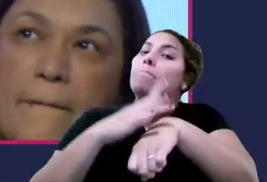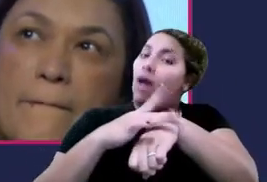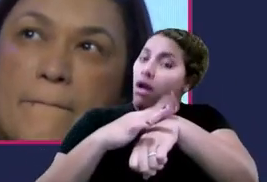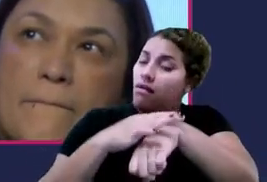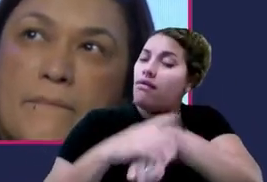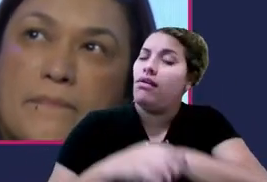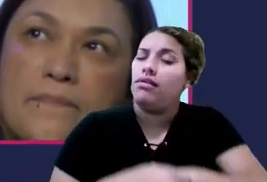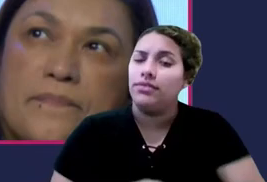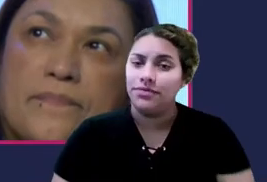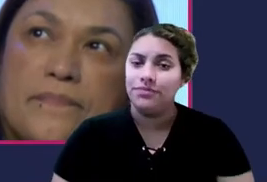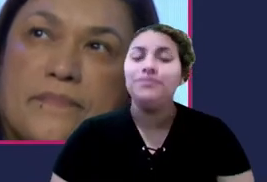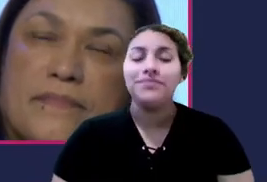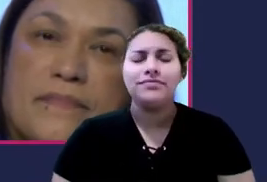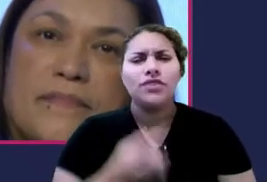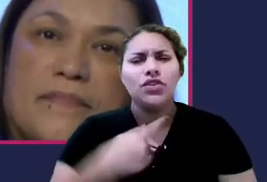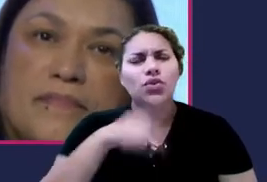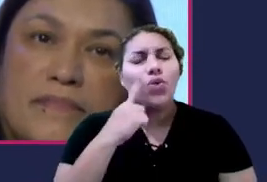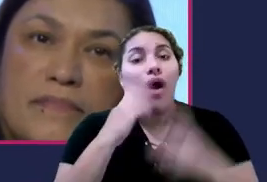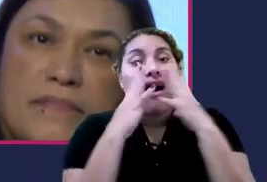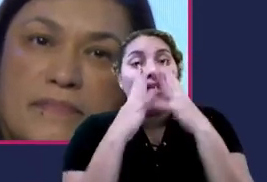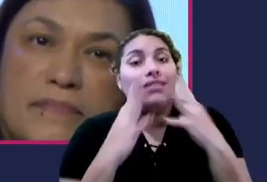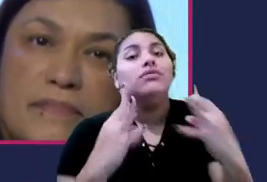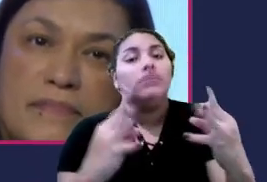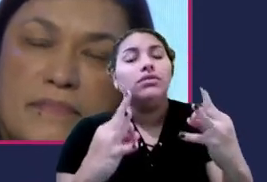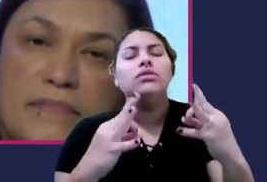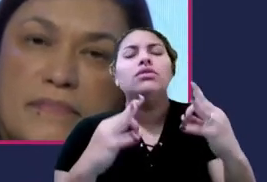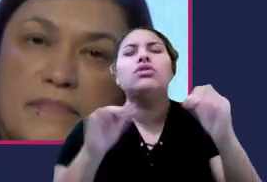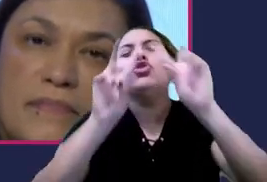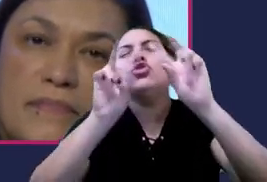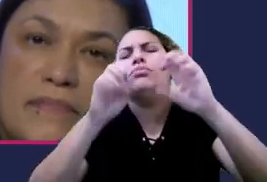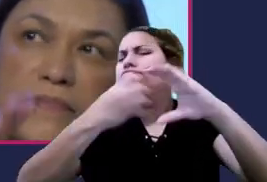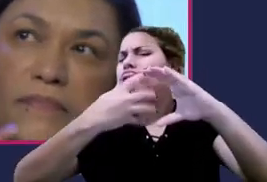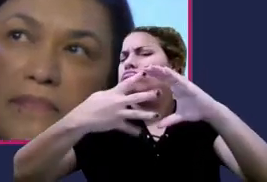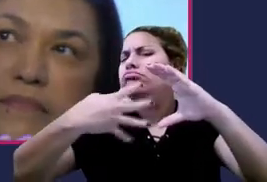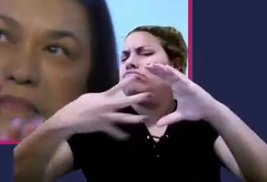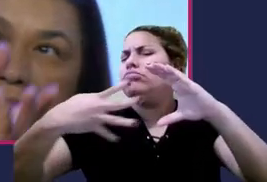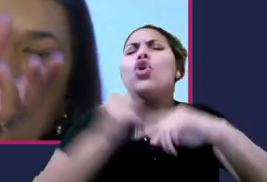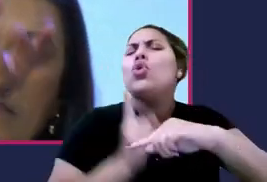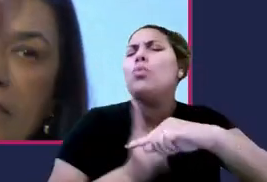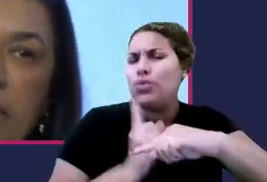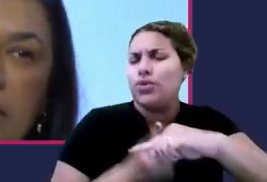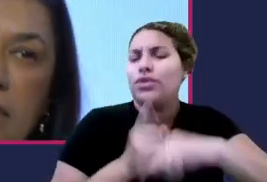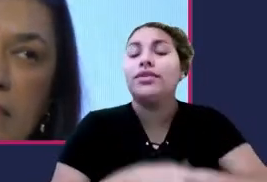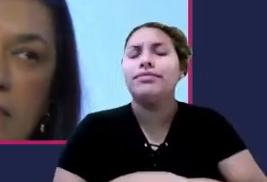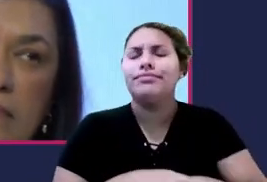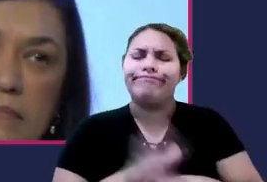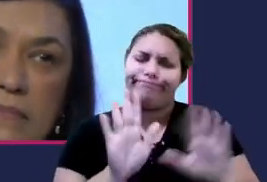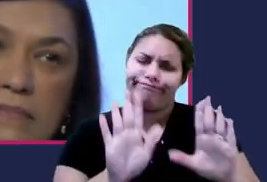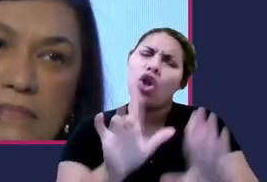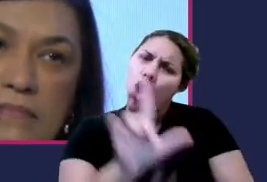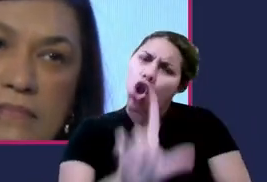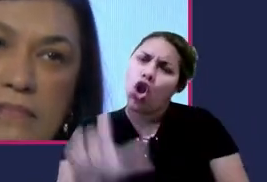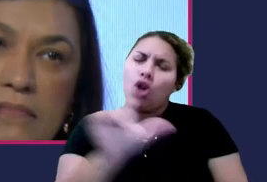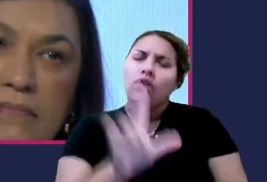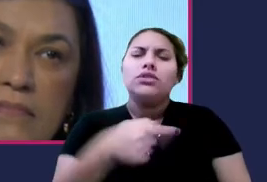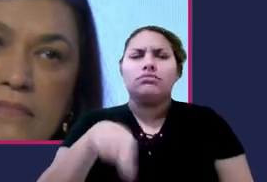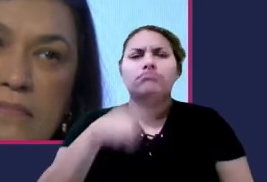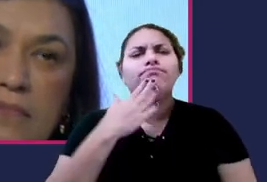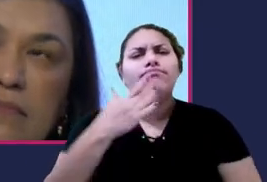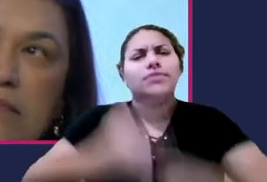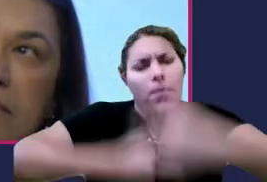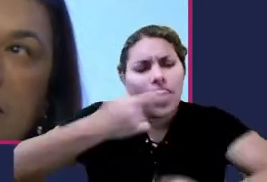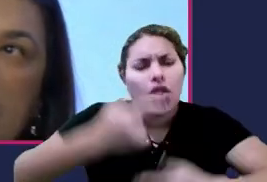Sunday show, about these pathologies. And we attract a lot of attention to rare diseases. And of